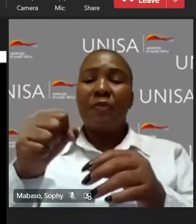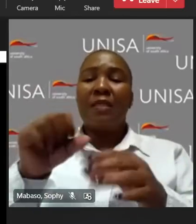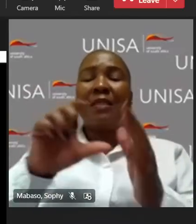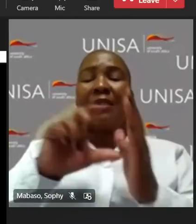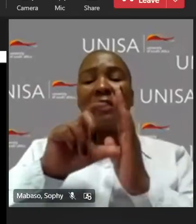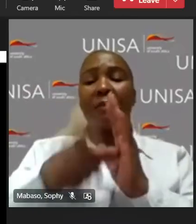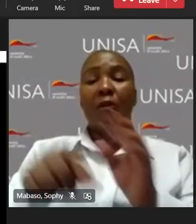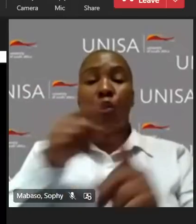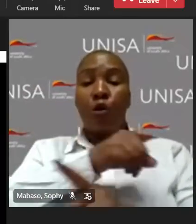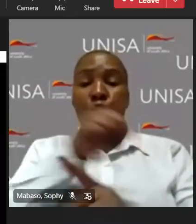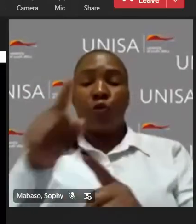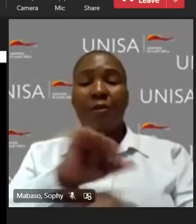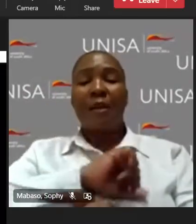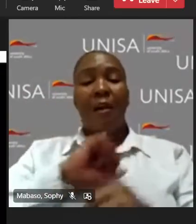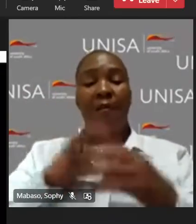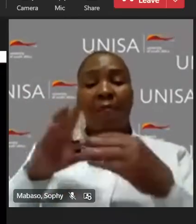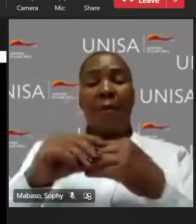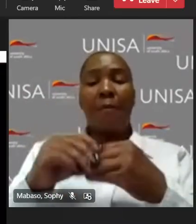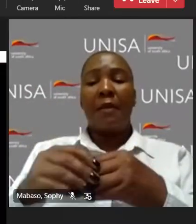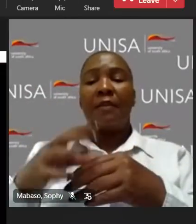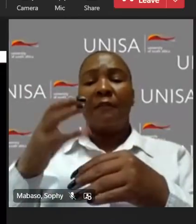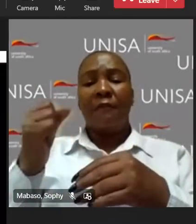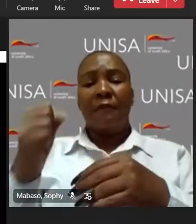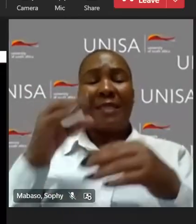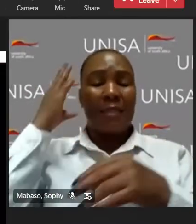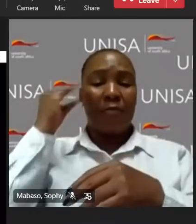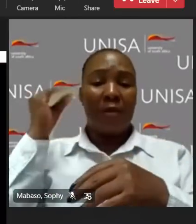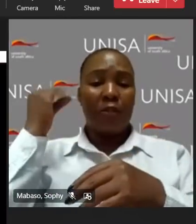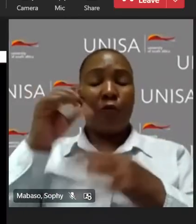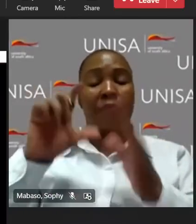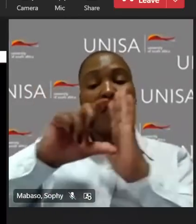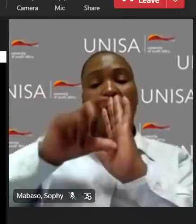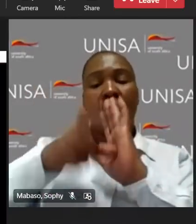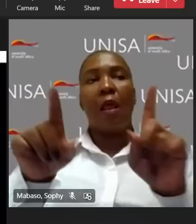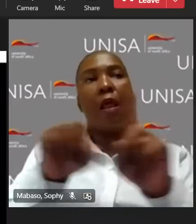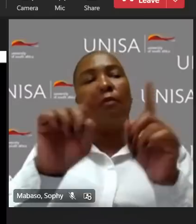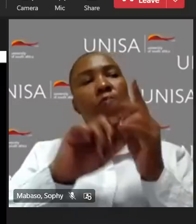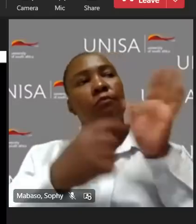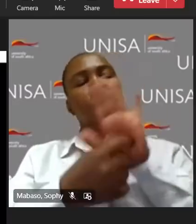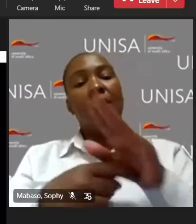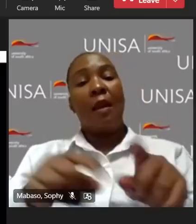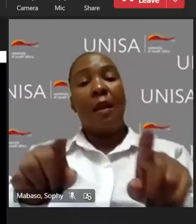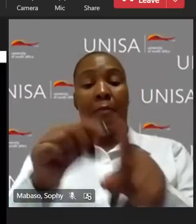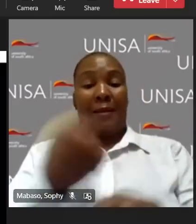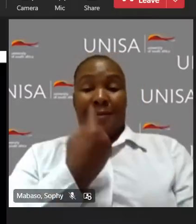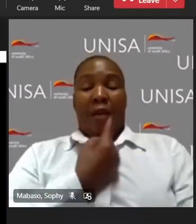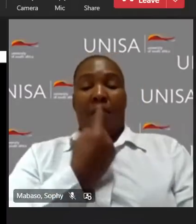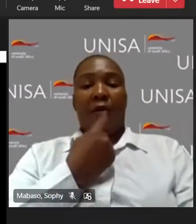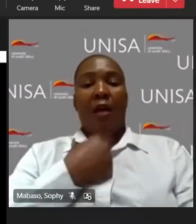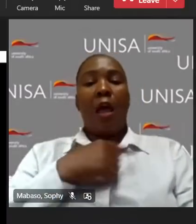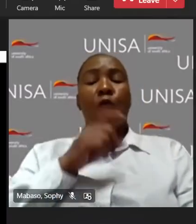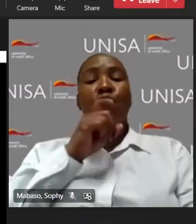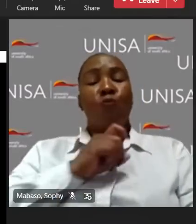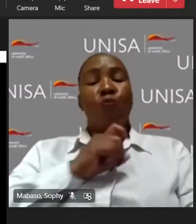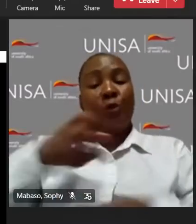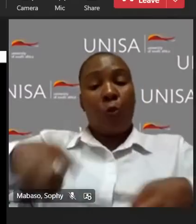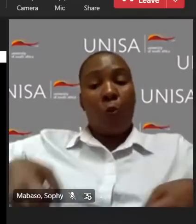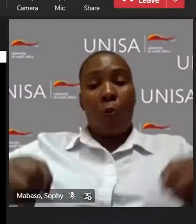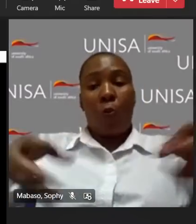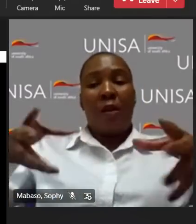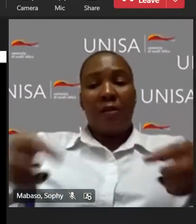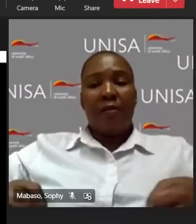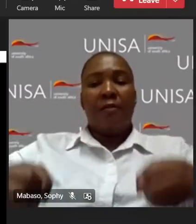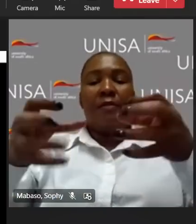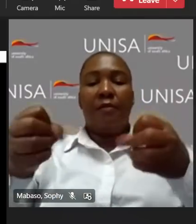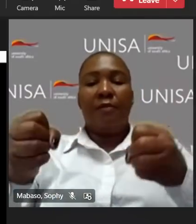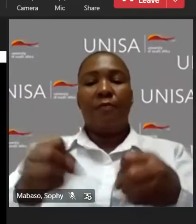first-hand experience of disabilities. Like, just to give an example, in my case, I'm a wheelchair user. I'm